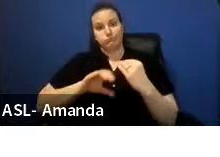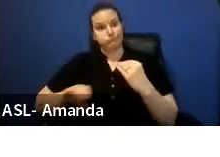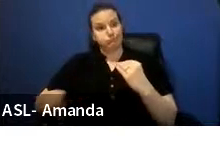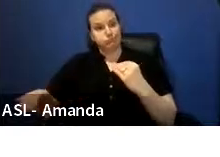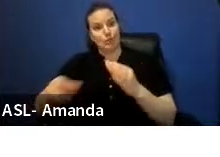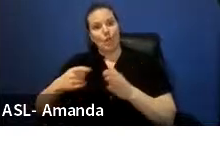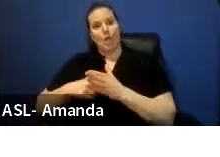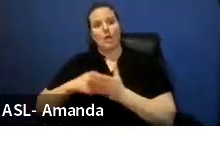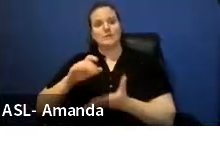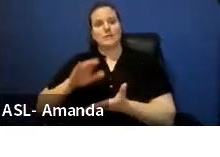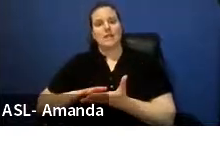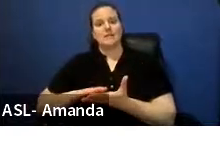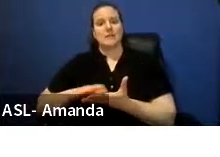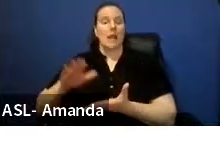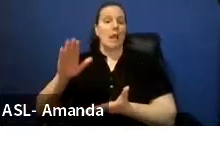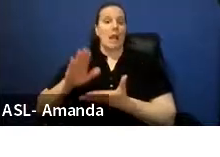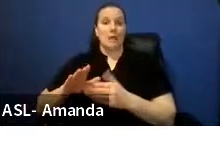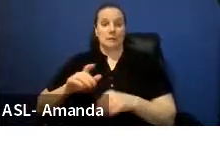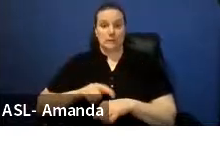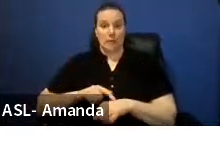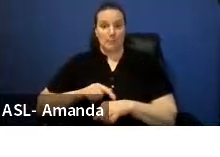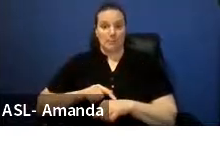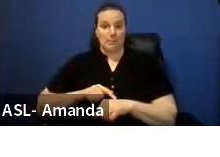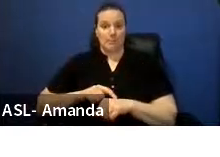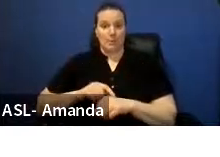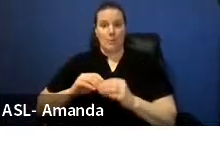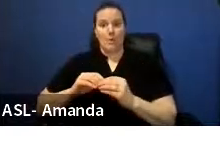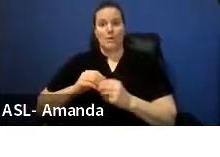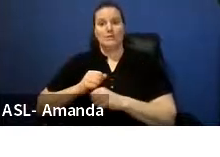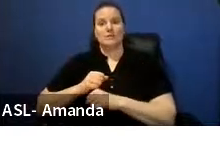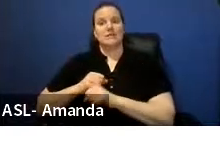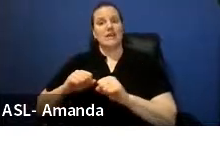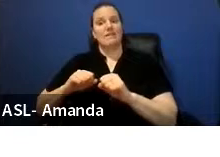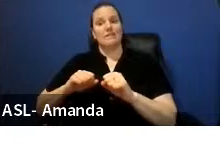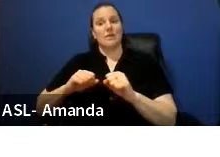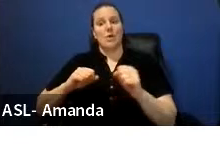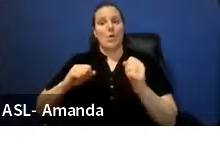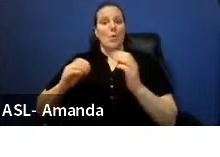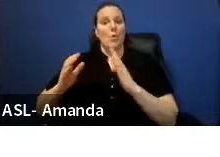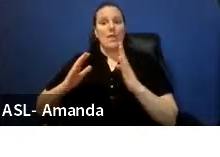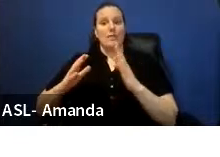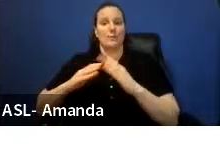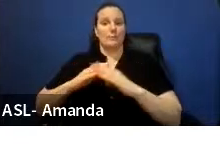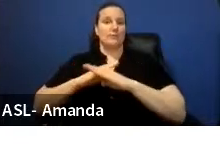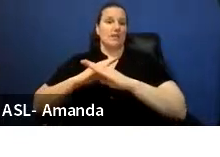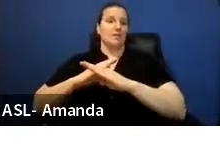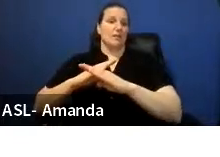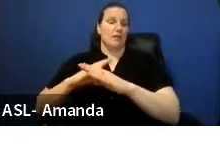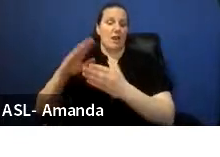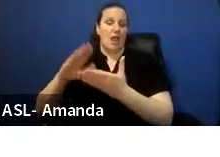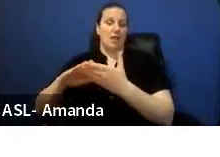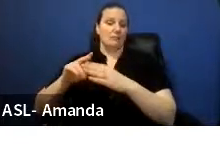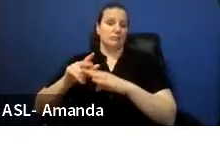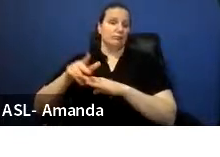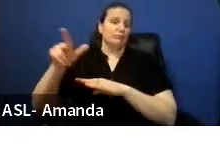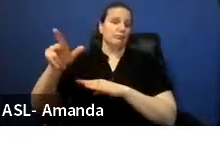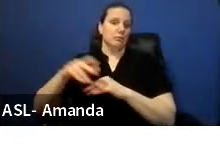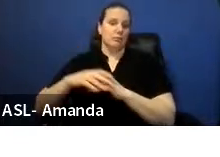could be built in half the time, would be safer because it's weather protected with less grade. Instead of having